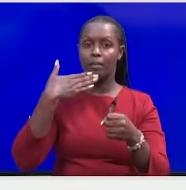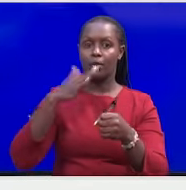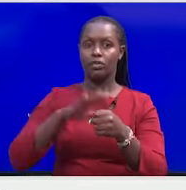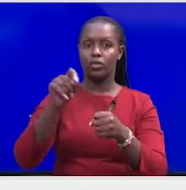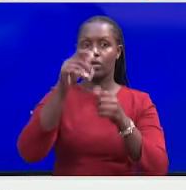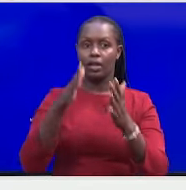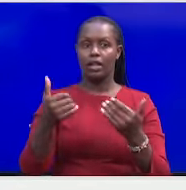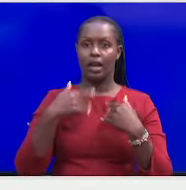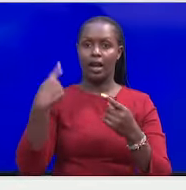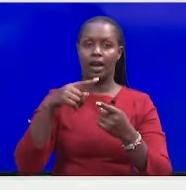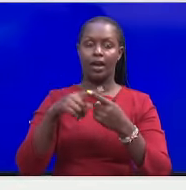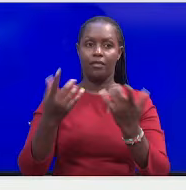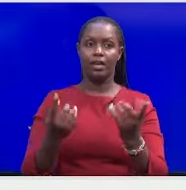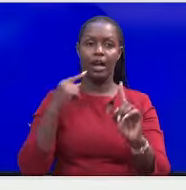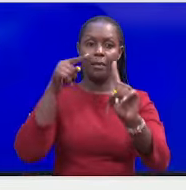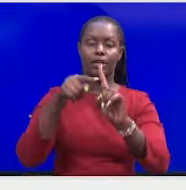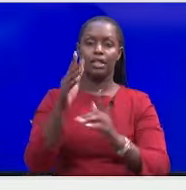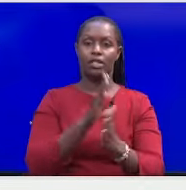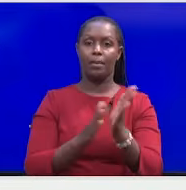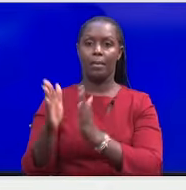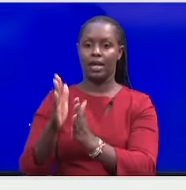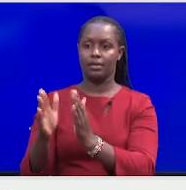having an ambitious plan.